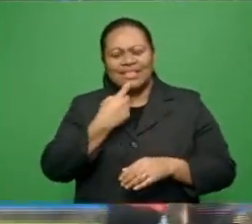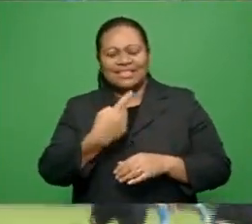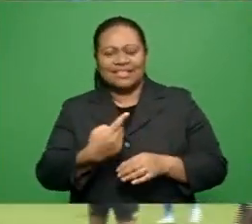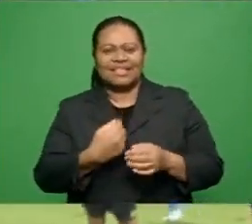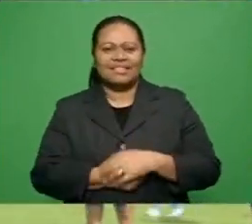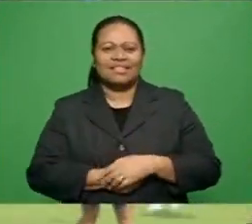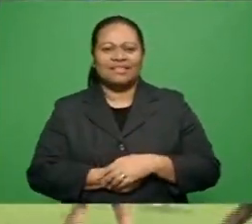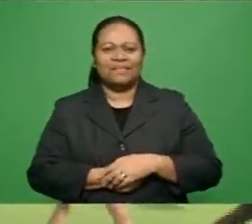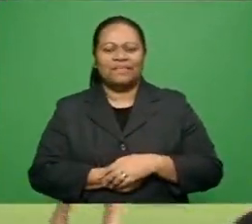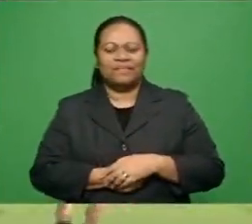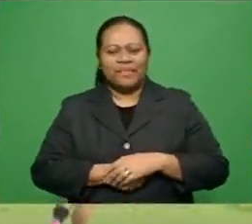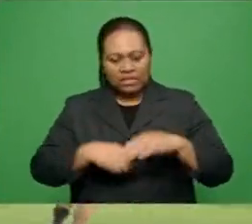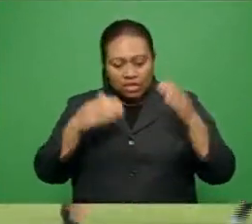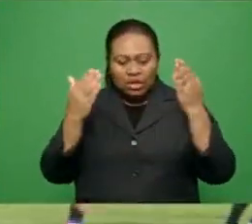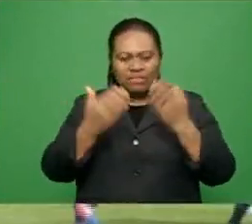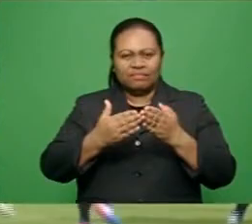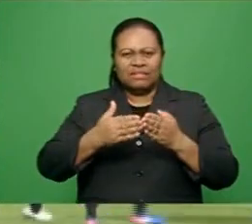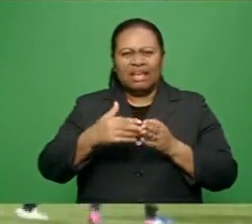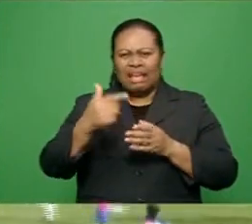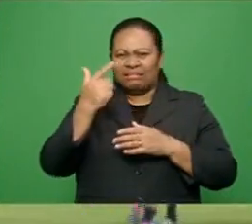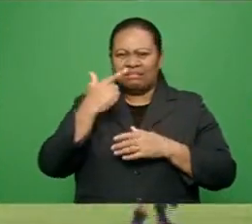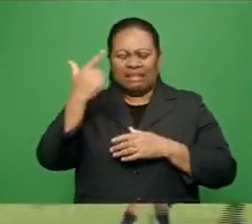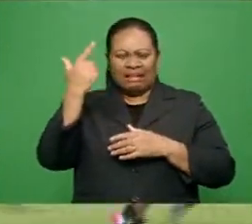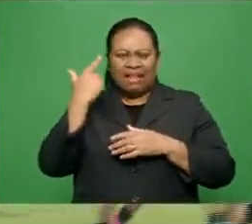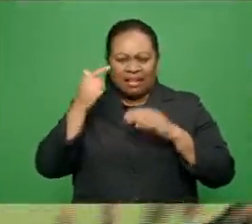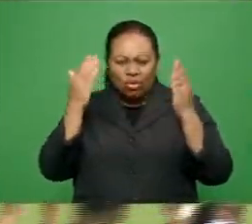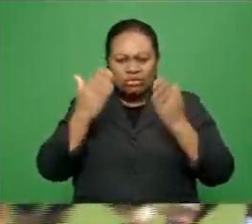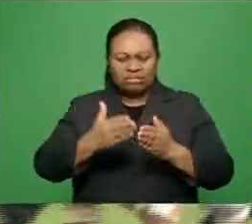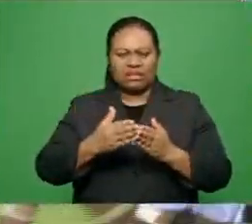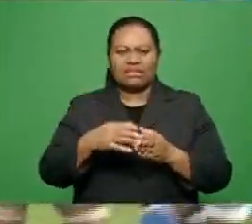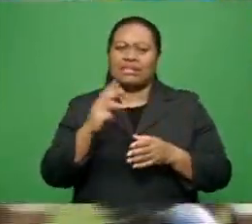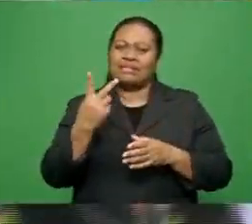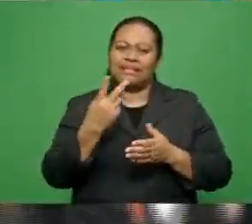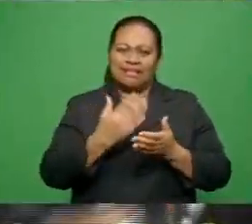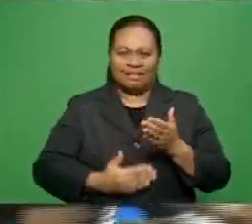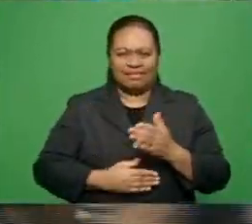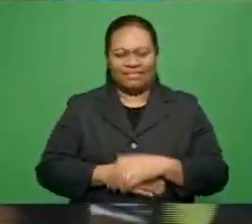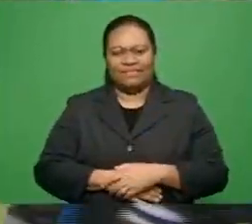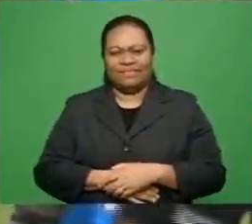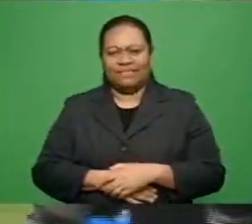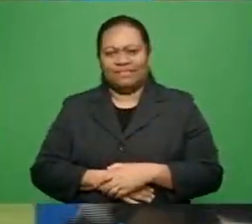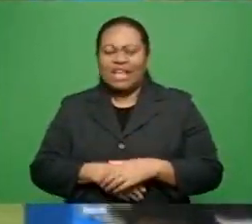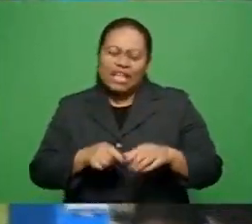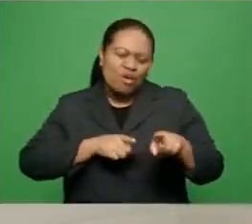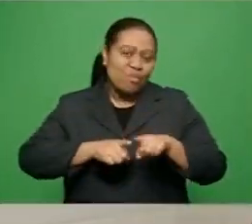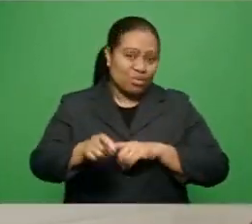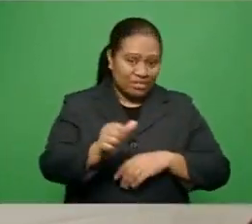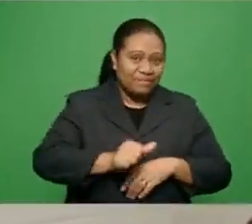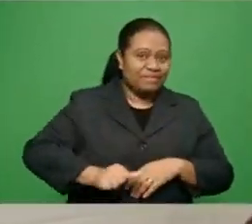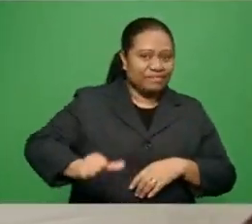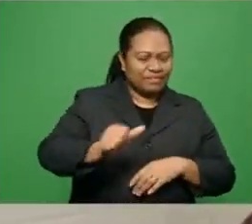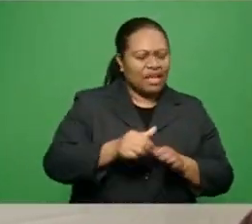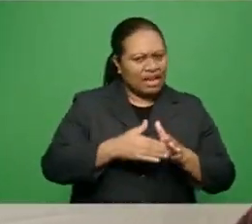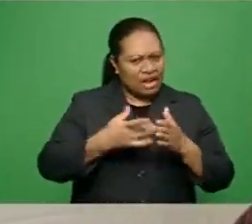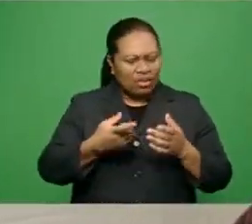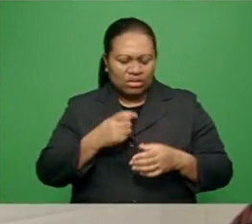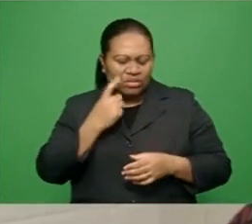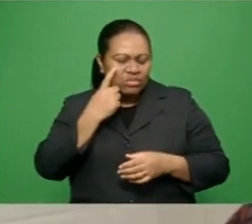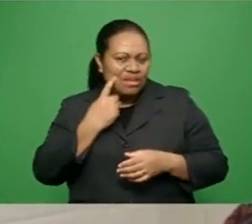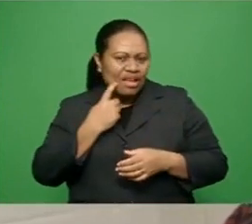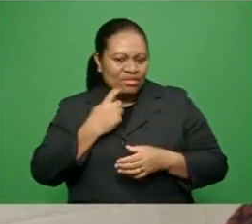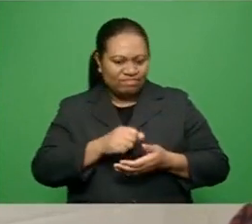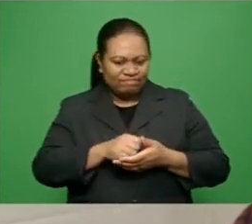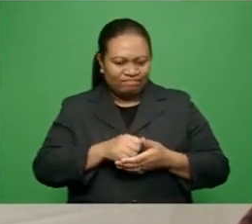says they lacked concentration in the first half. Suva really pressured us in most areas. We tried to contain them in the first